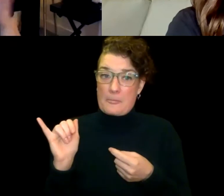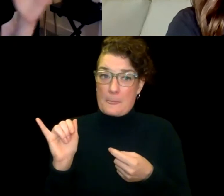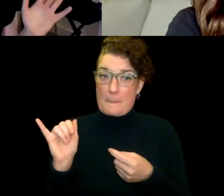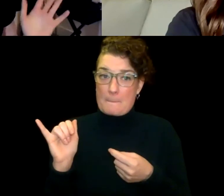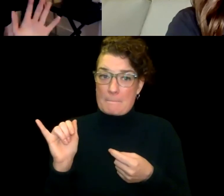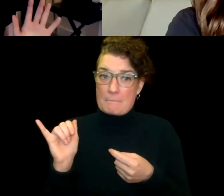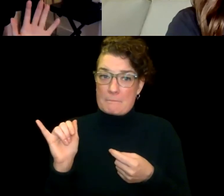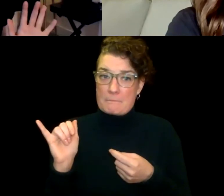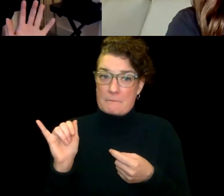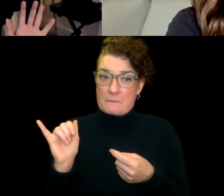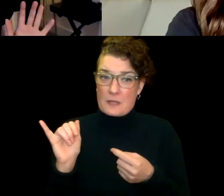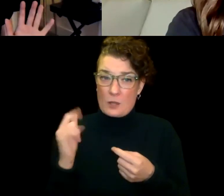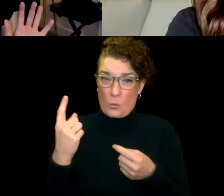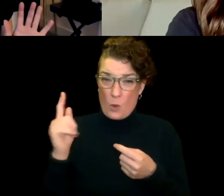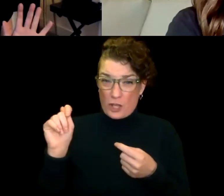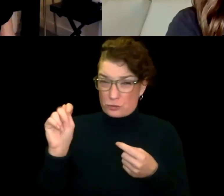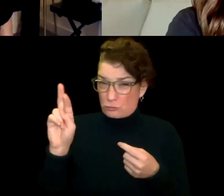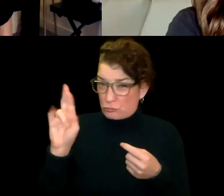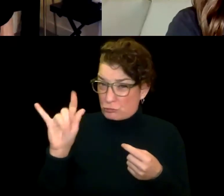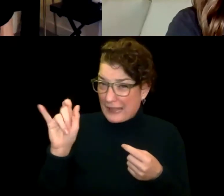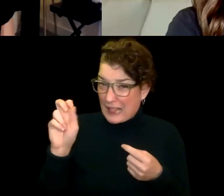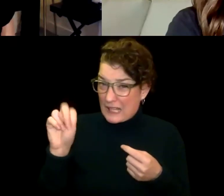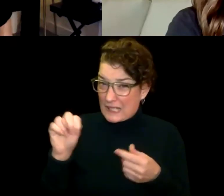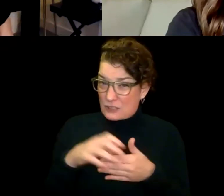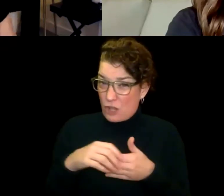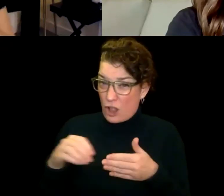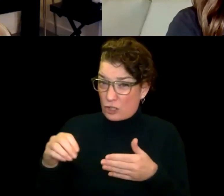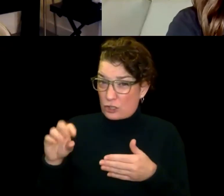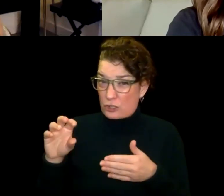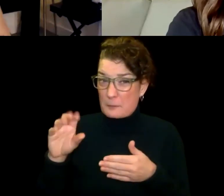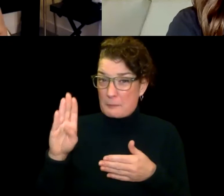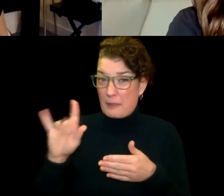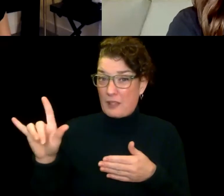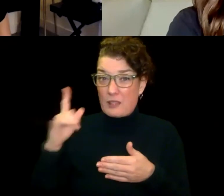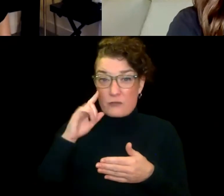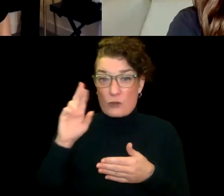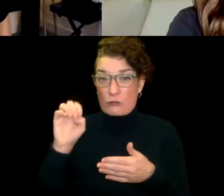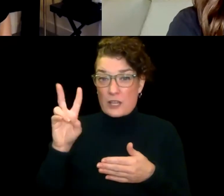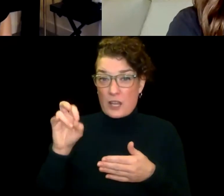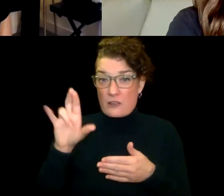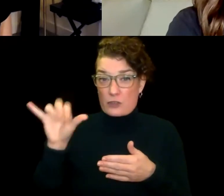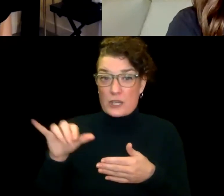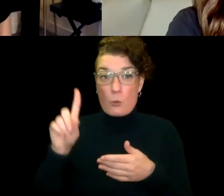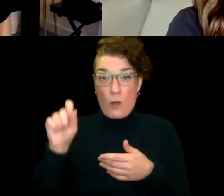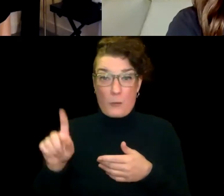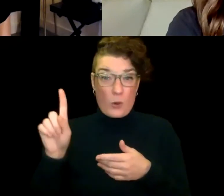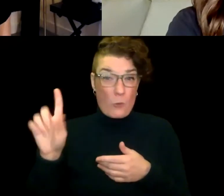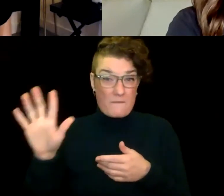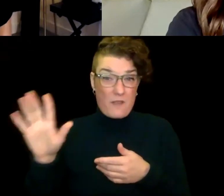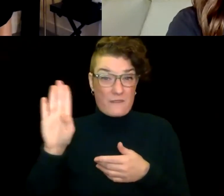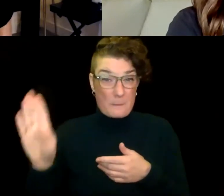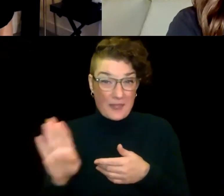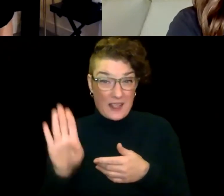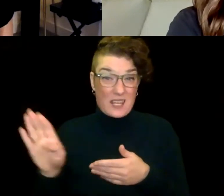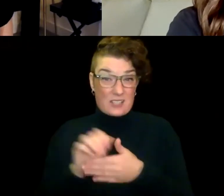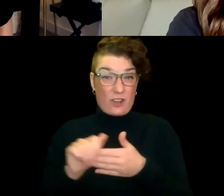over $1 trillion recovery bill, there's going to be $1.15 billion allocated to